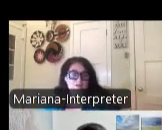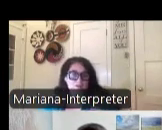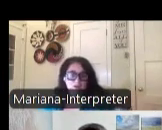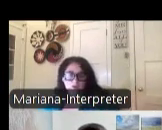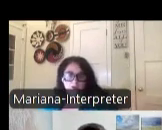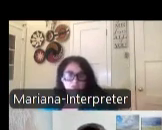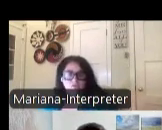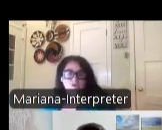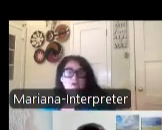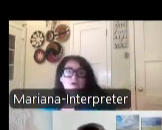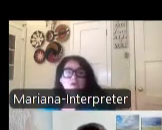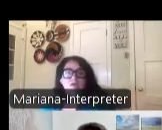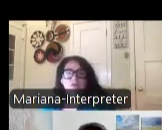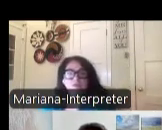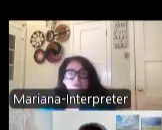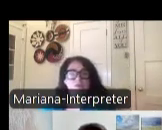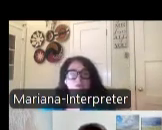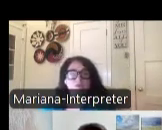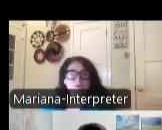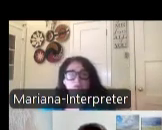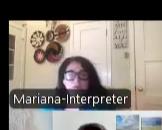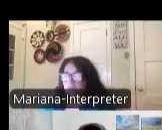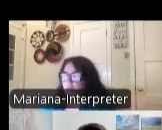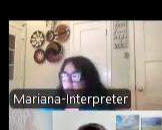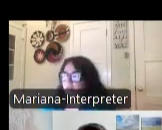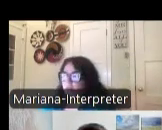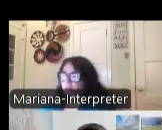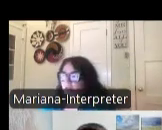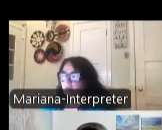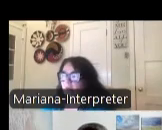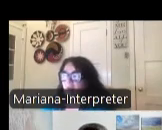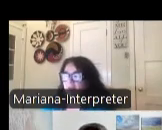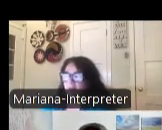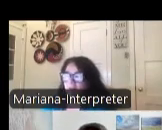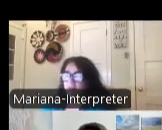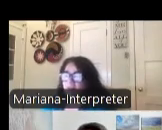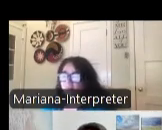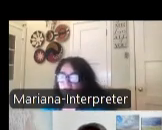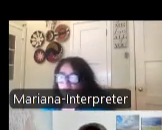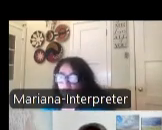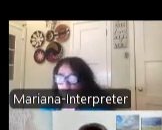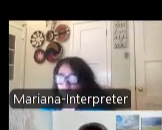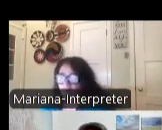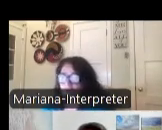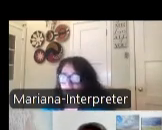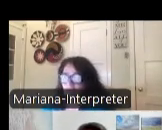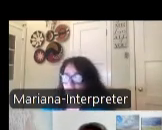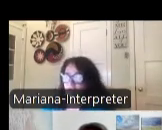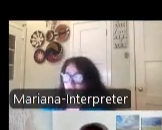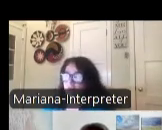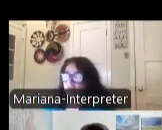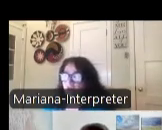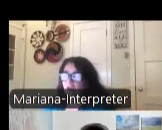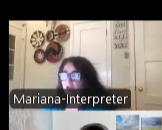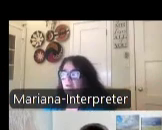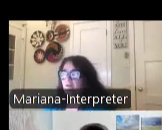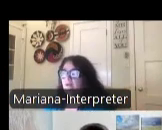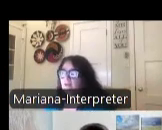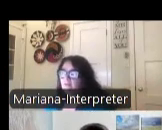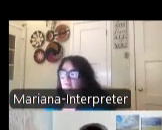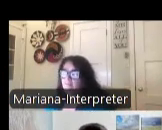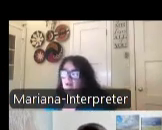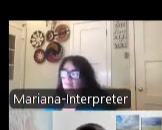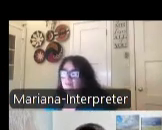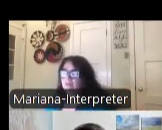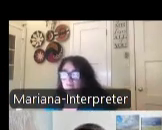large-scale infrastructure, it really needs to be built to not only a different standard than we used to build it to, but a forward-looking one too.